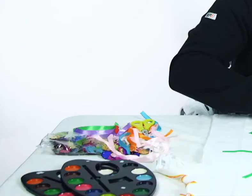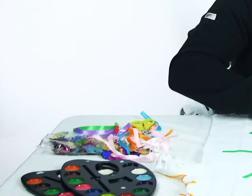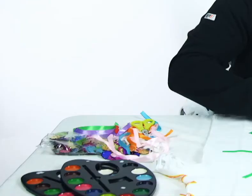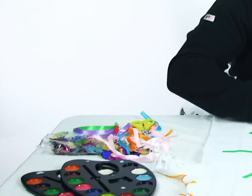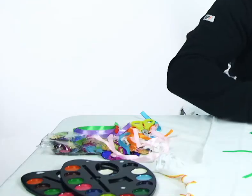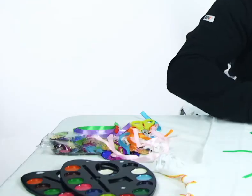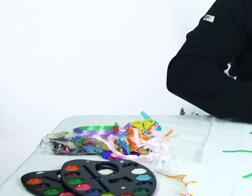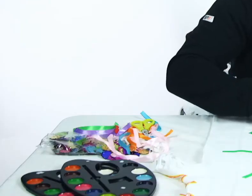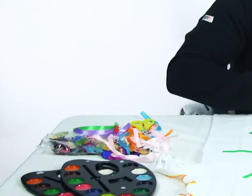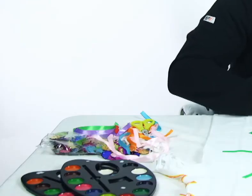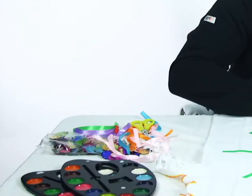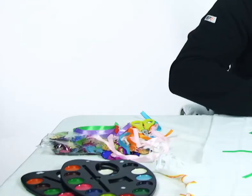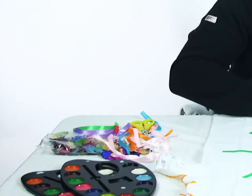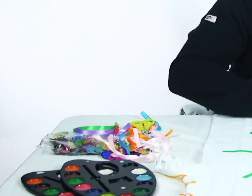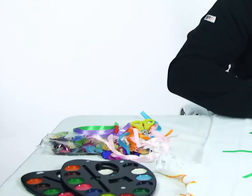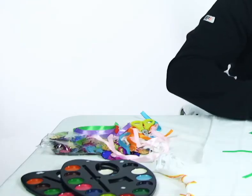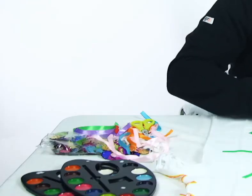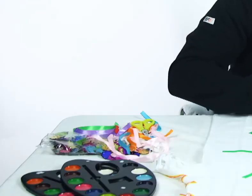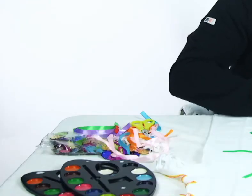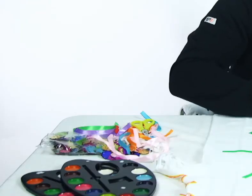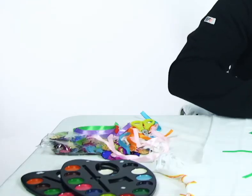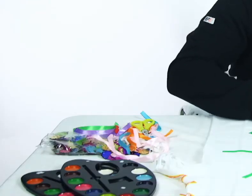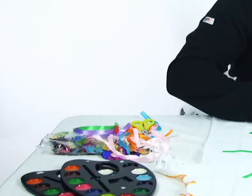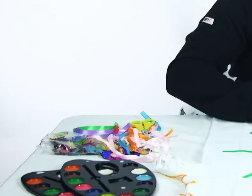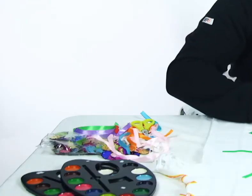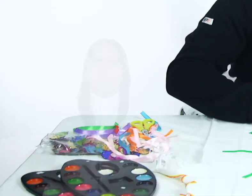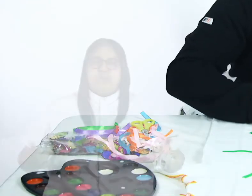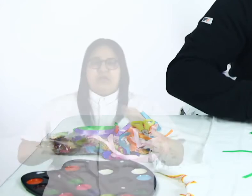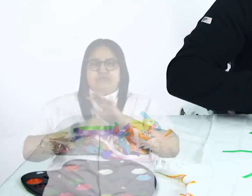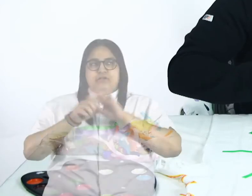So I'm just going to go ahead and apply it to multiple